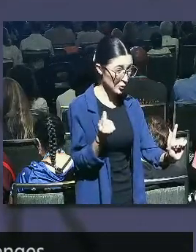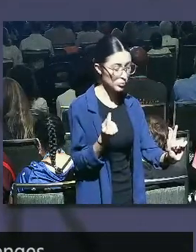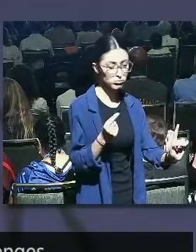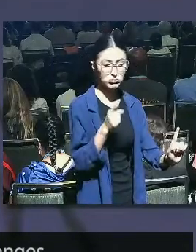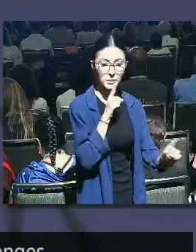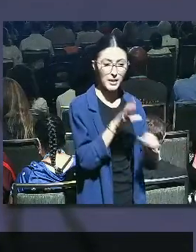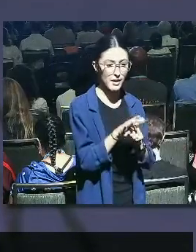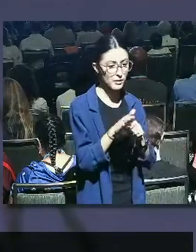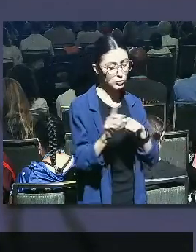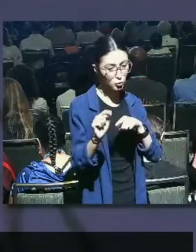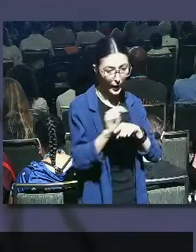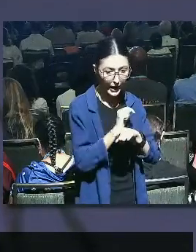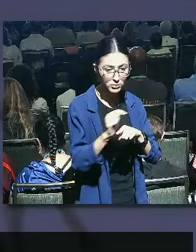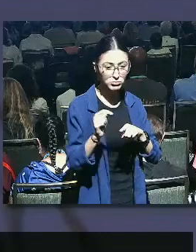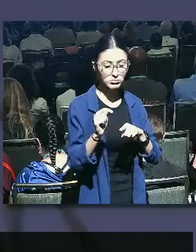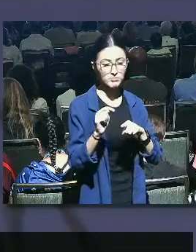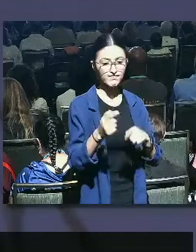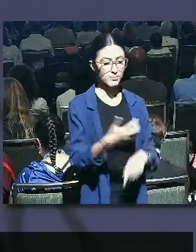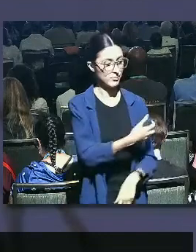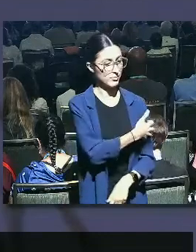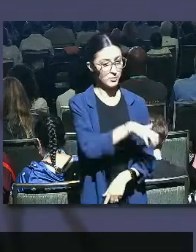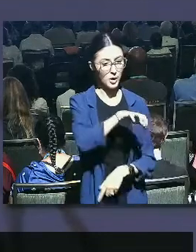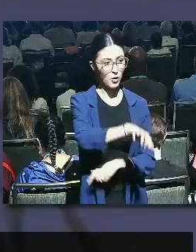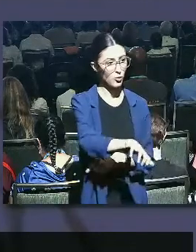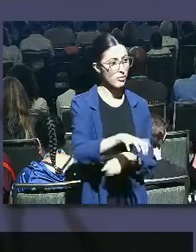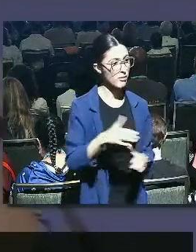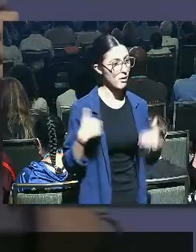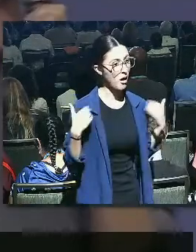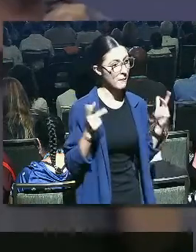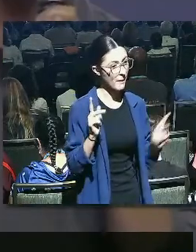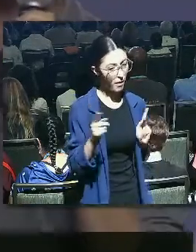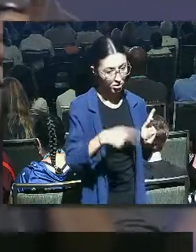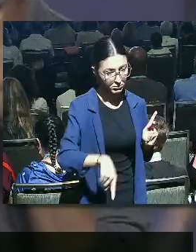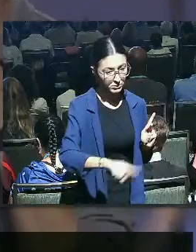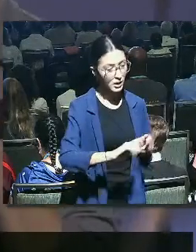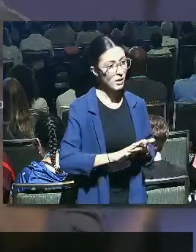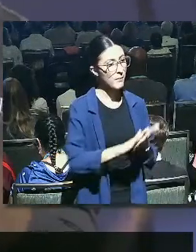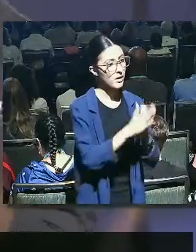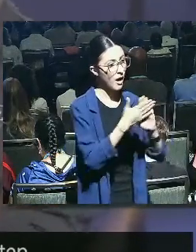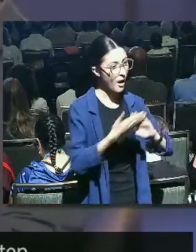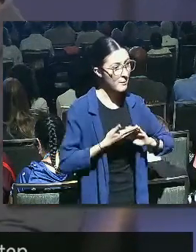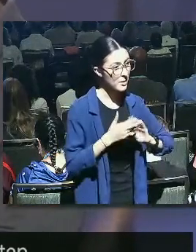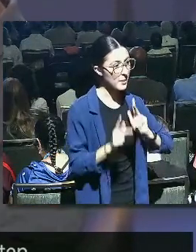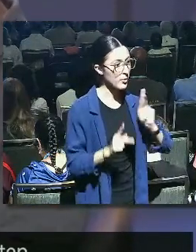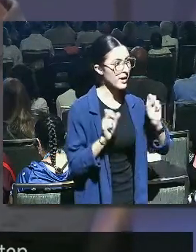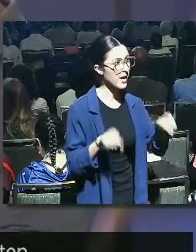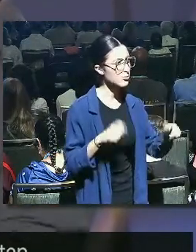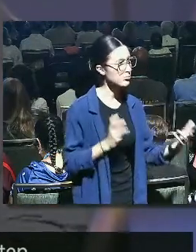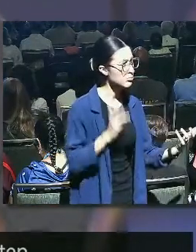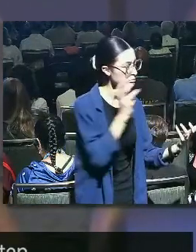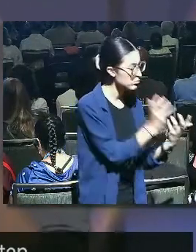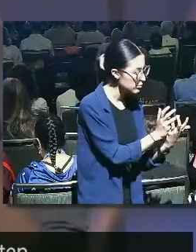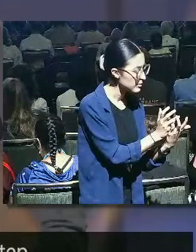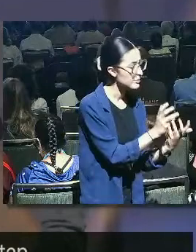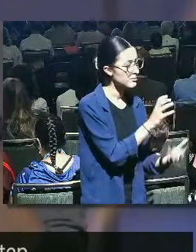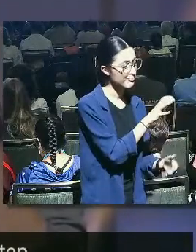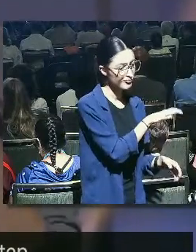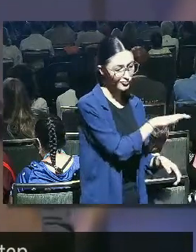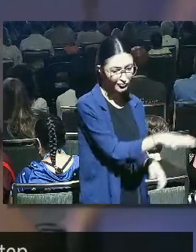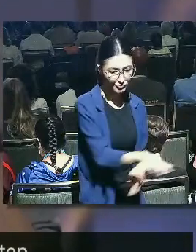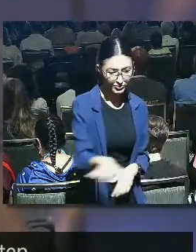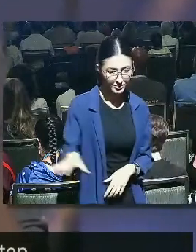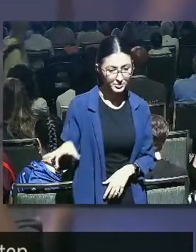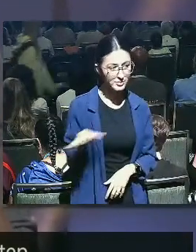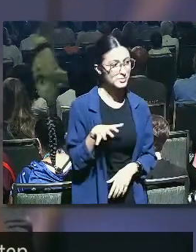young people to be the kinds of people that step into those spaces with a message of shalom